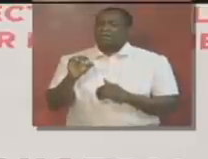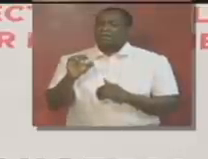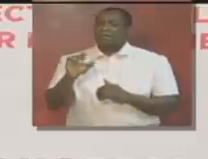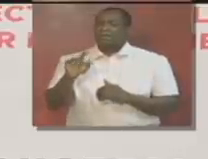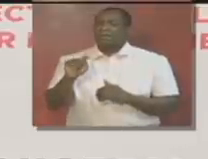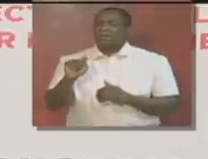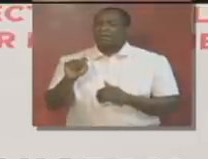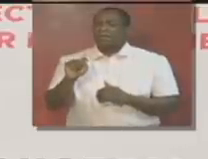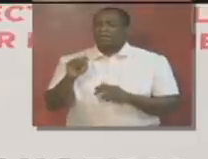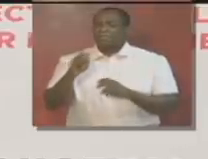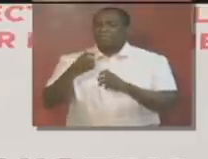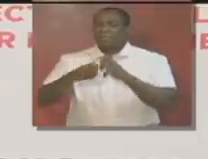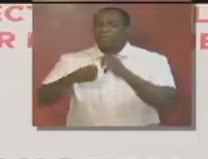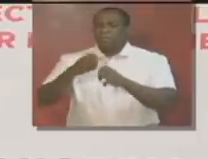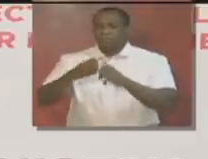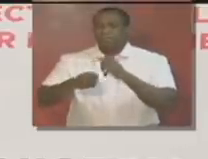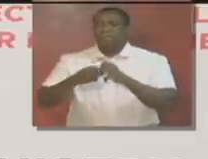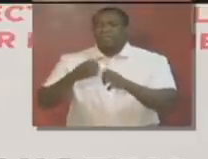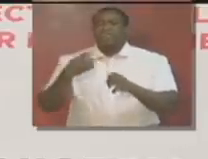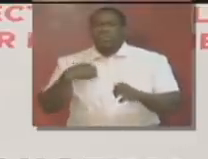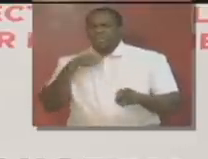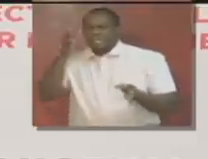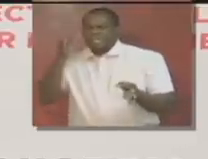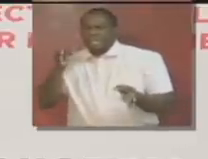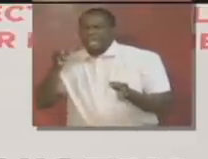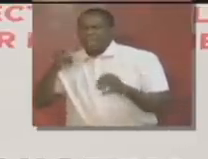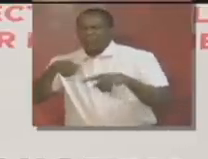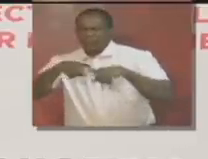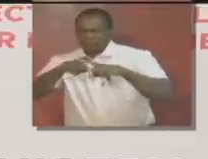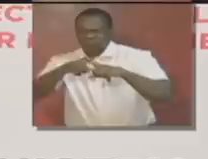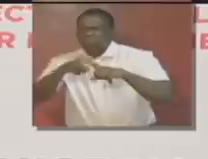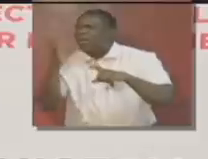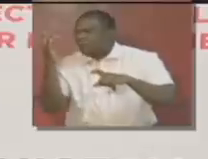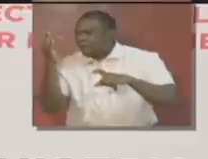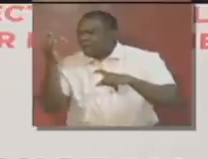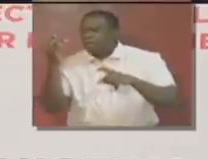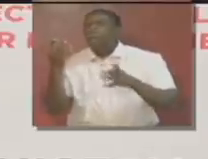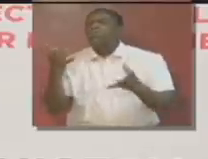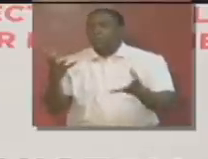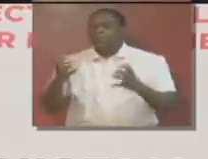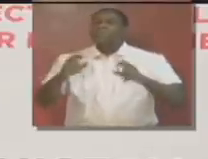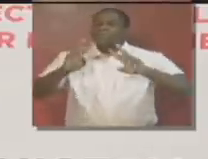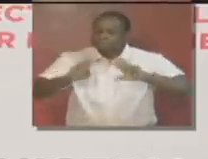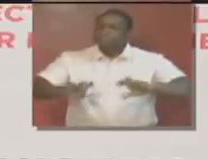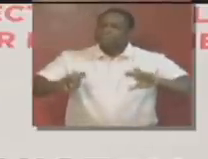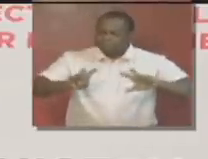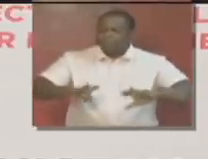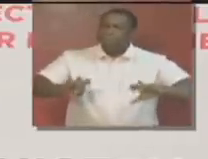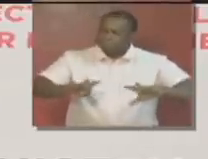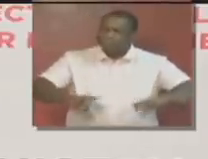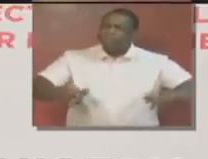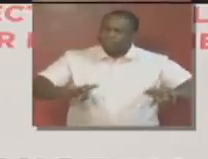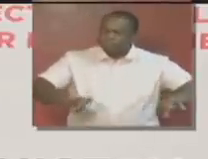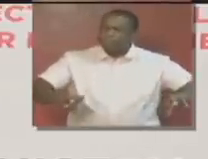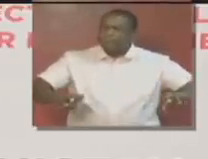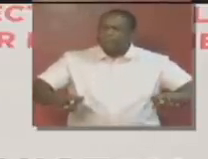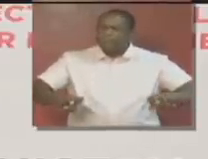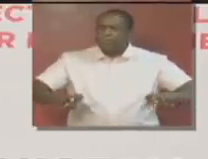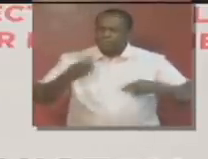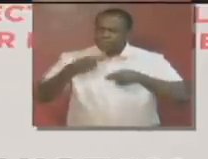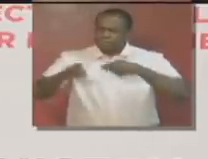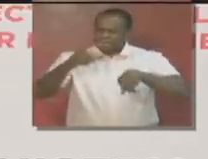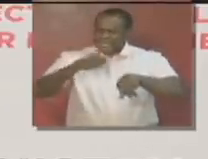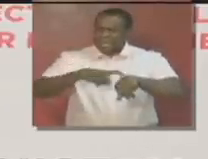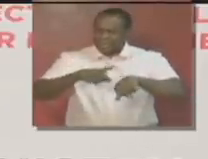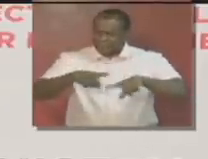decided as a precaution whilst the full investigation is finalized. It is important to note that the European Medicines